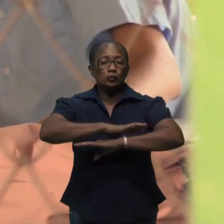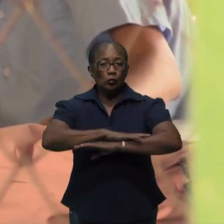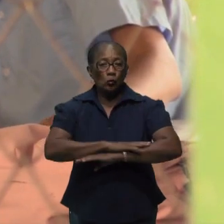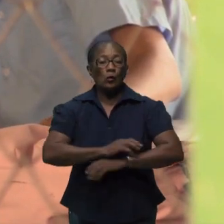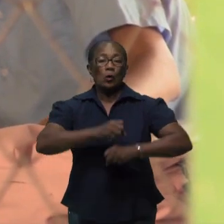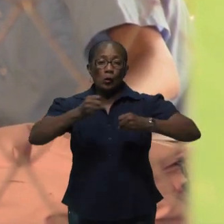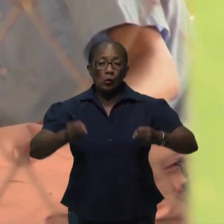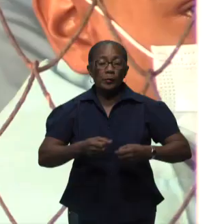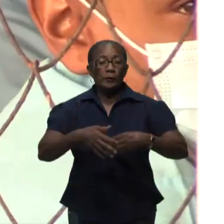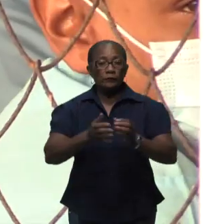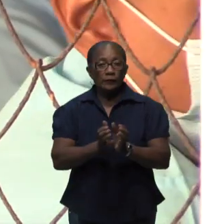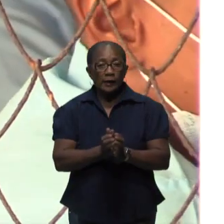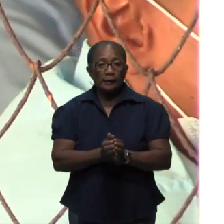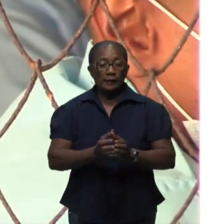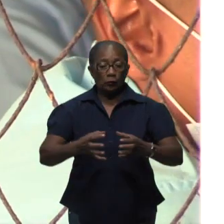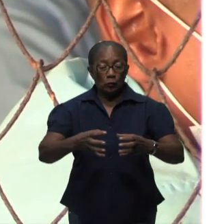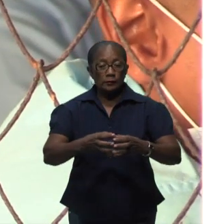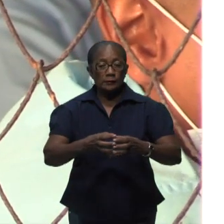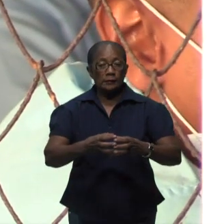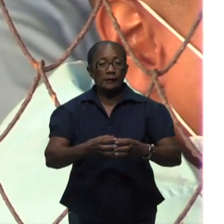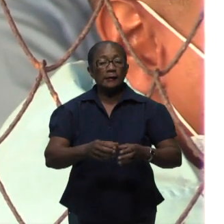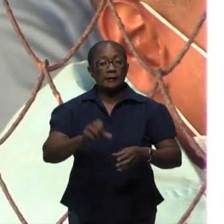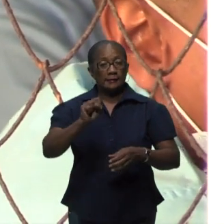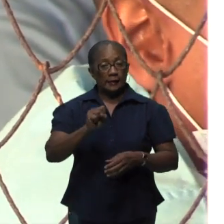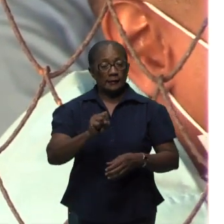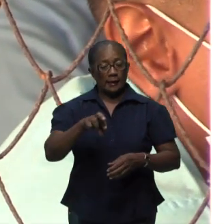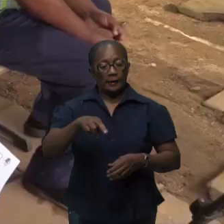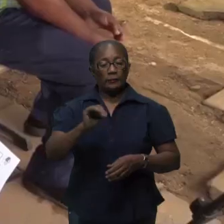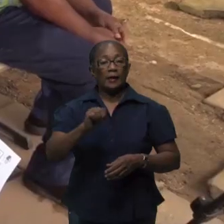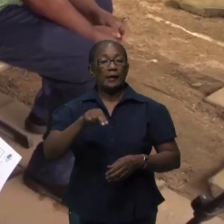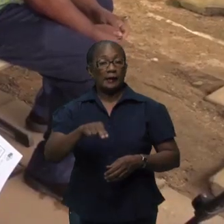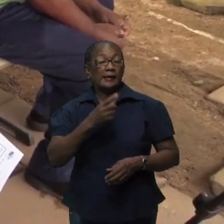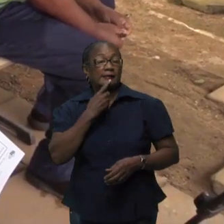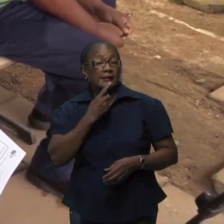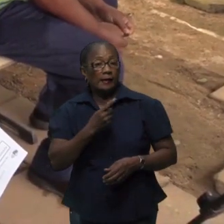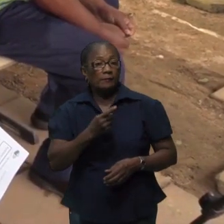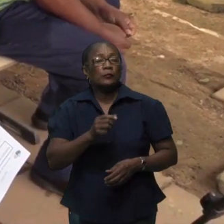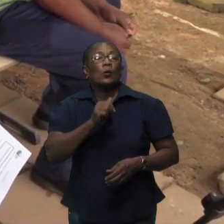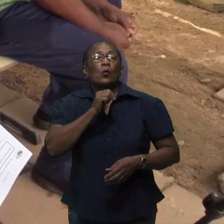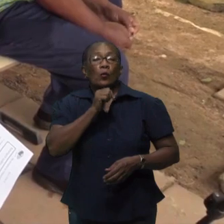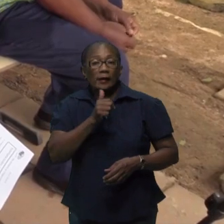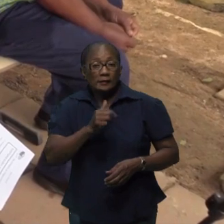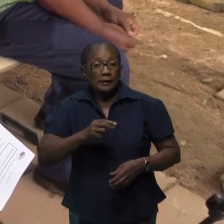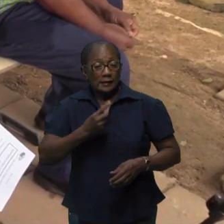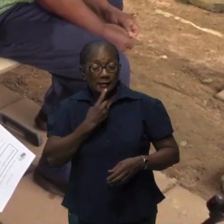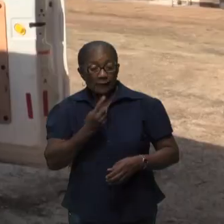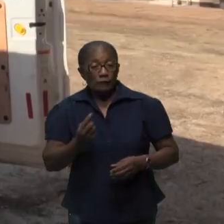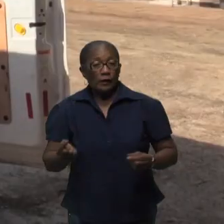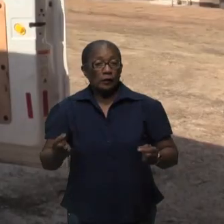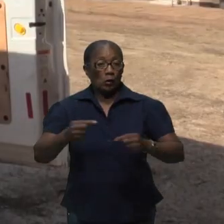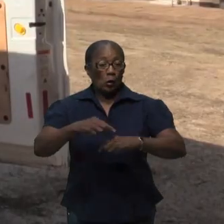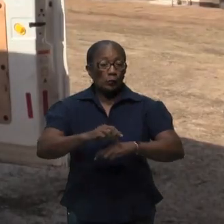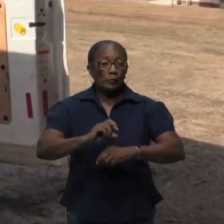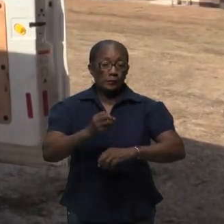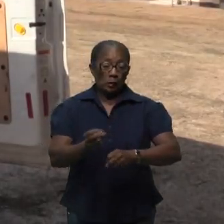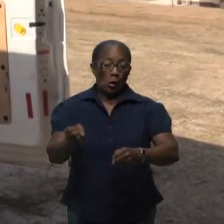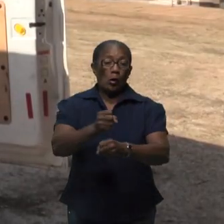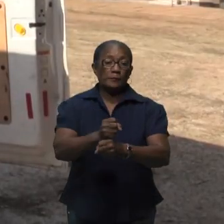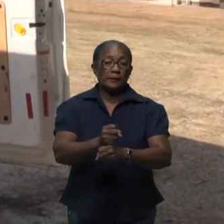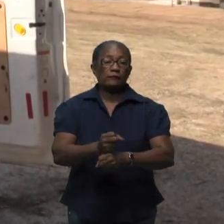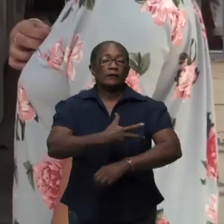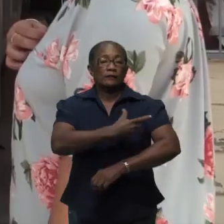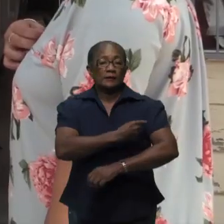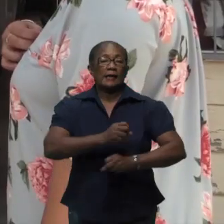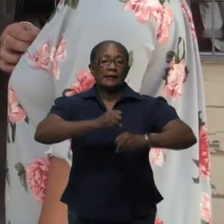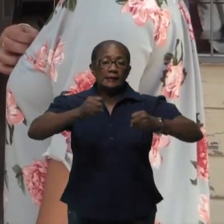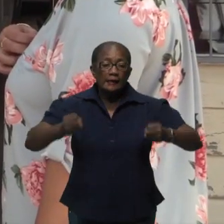Cluster Operation Manager Sandhya Ramnarayan indicates what she thinks of the emergence and design of the vaccination